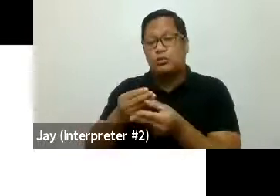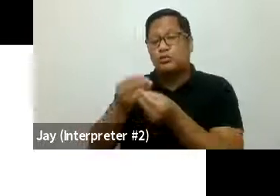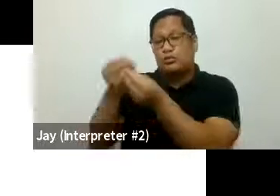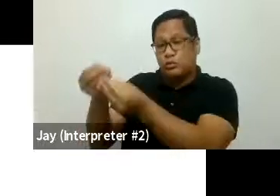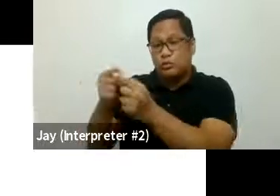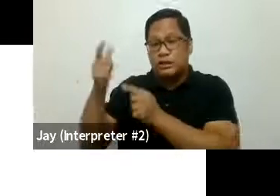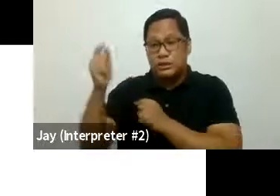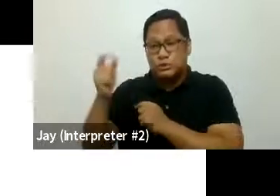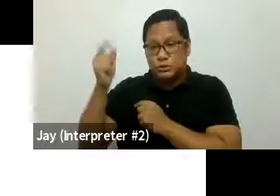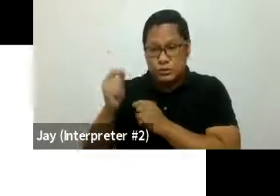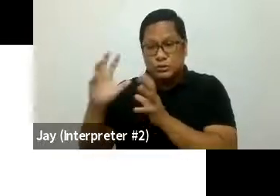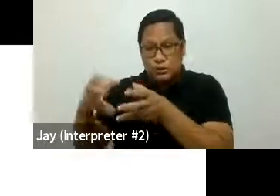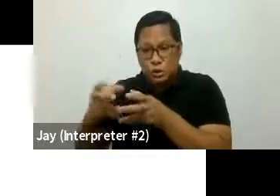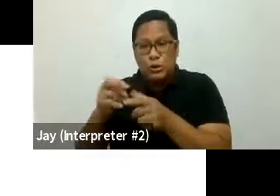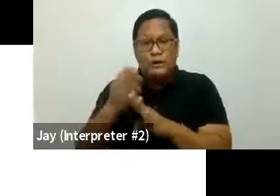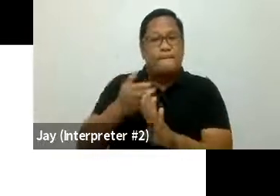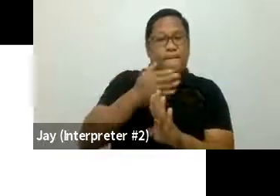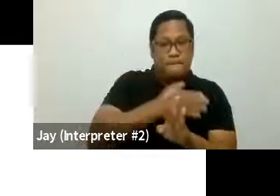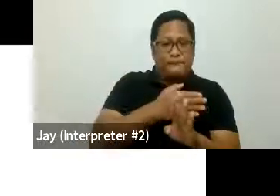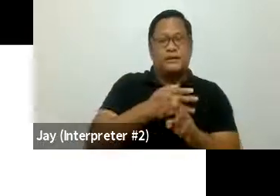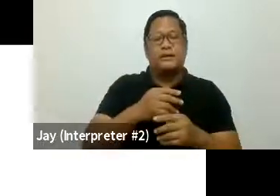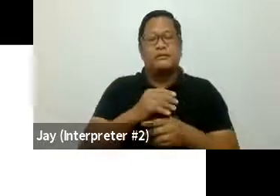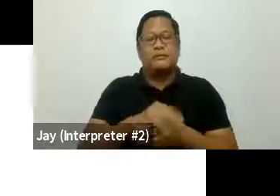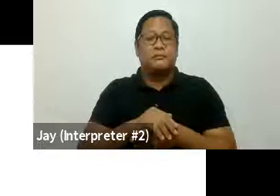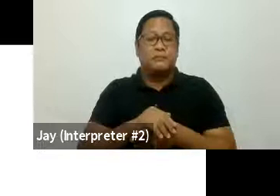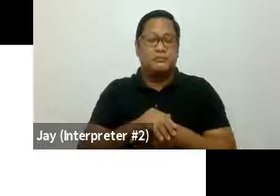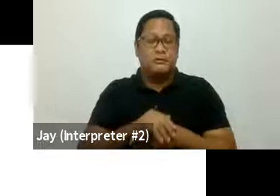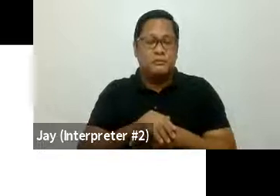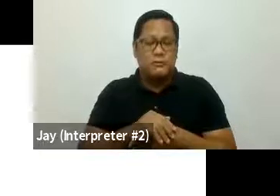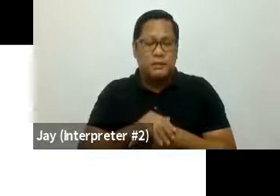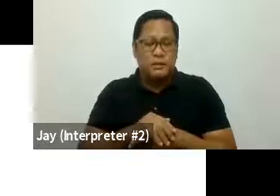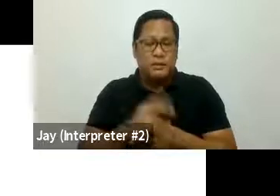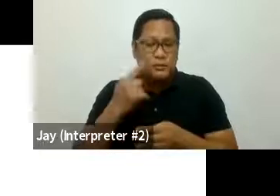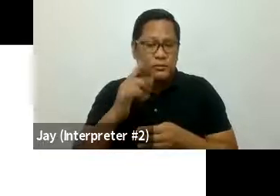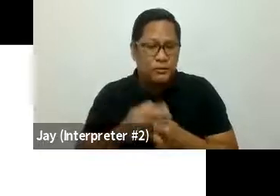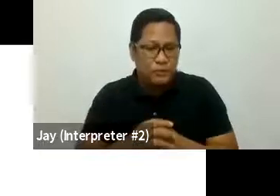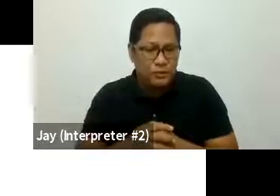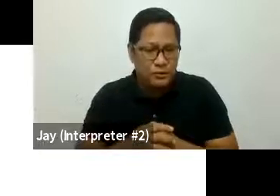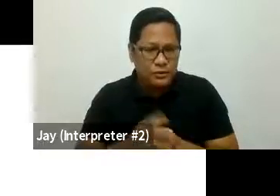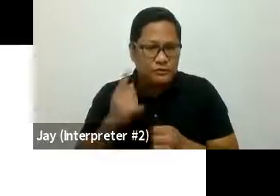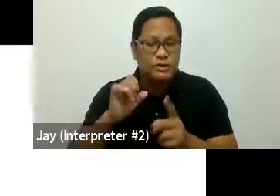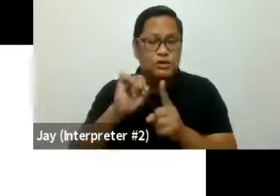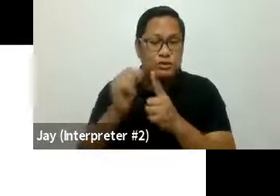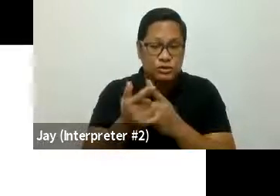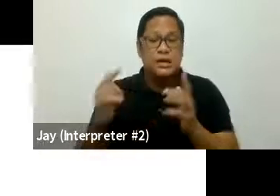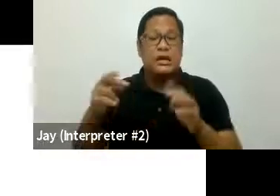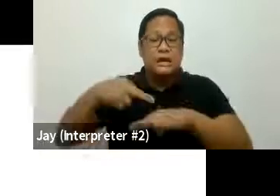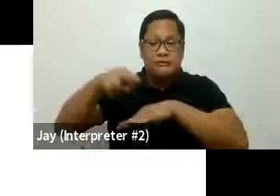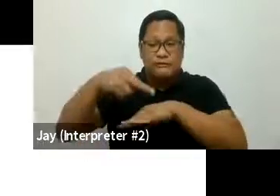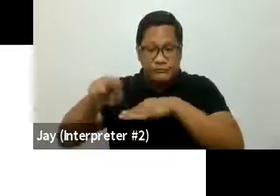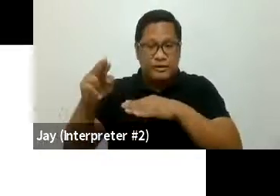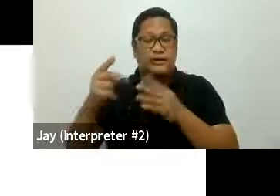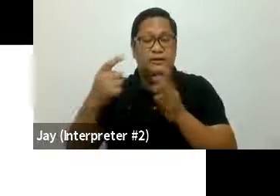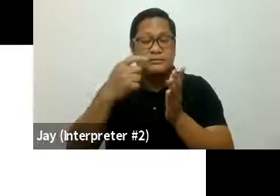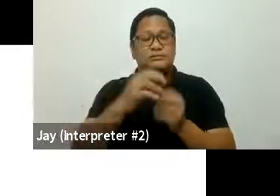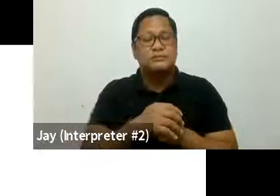or a prepaid fund. And similarly, of course, if we include essentially payroll taxes,